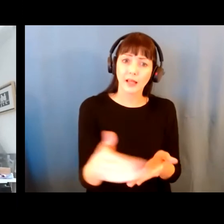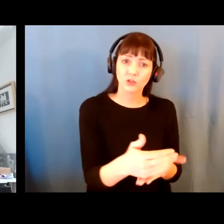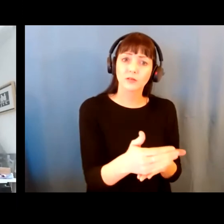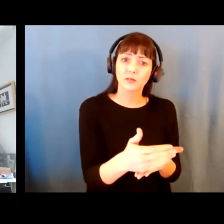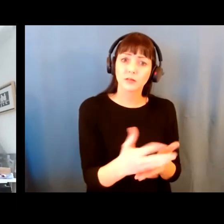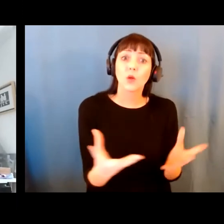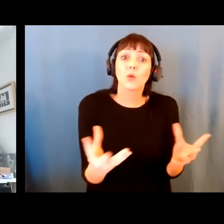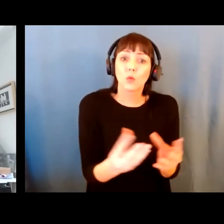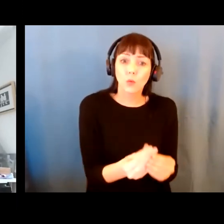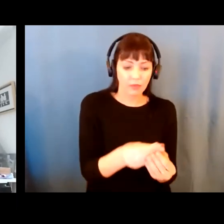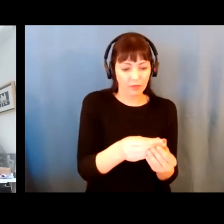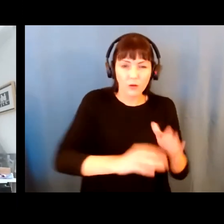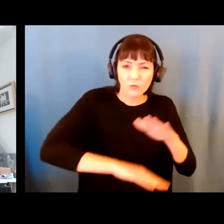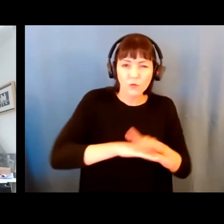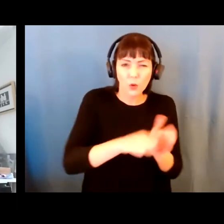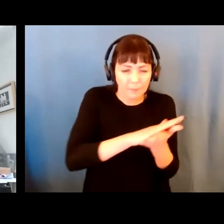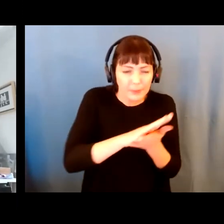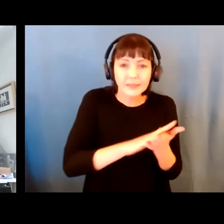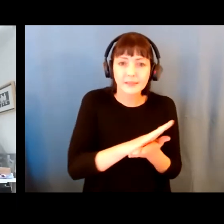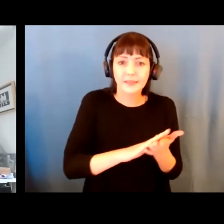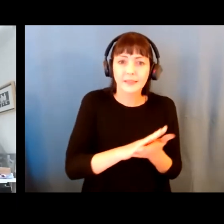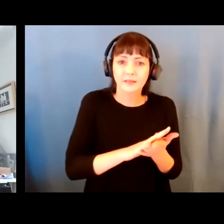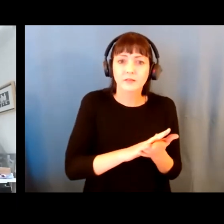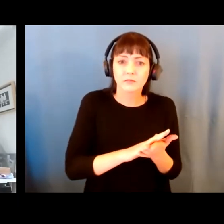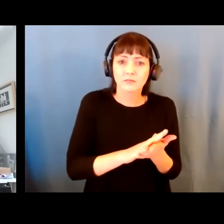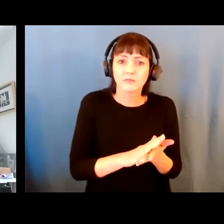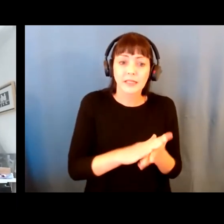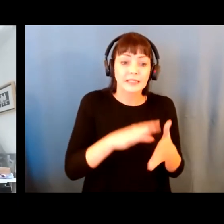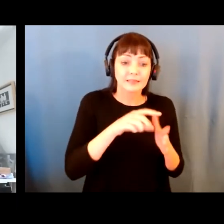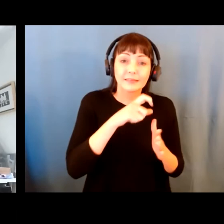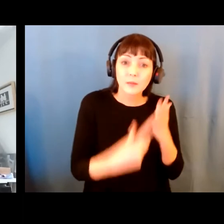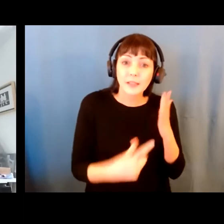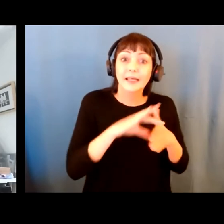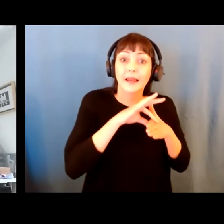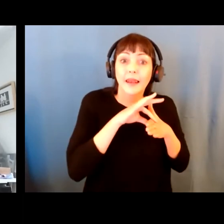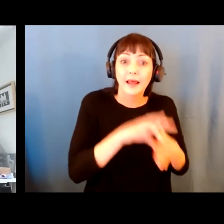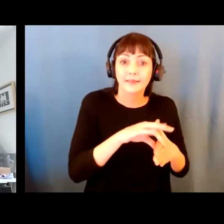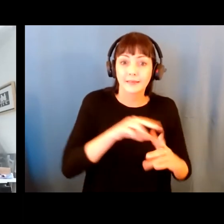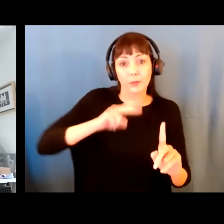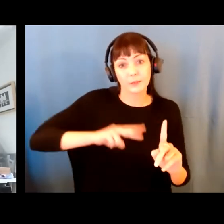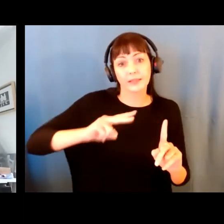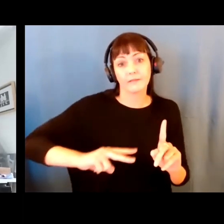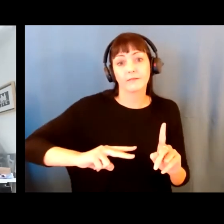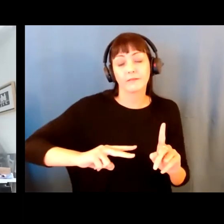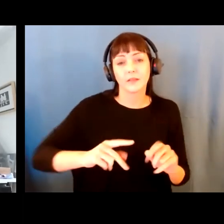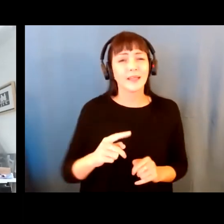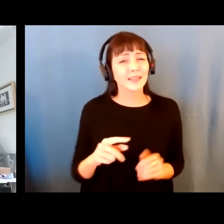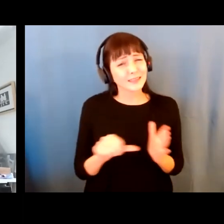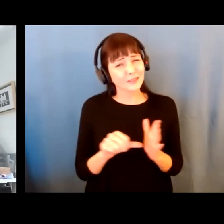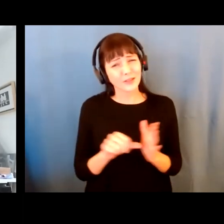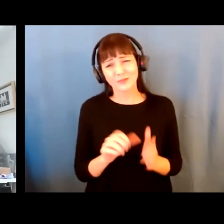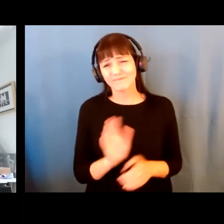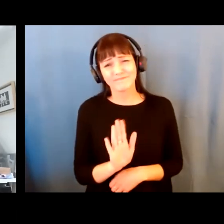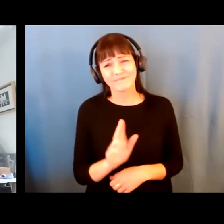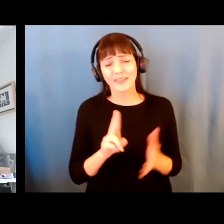interpretation and proper documentation from a disability-led perspective. I don't think it's difficult. NDACA, the